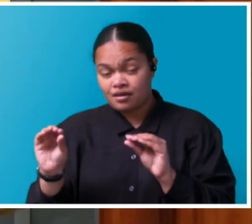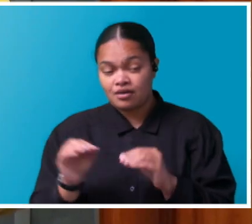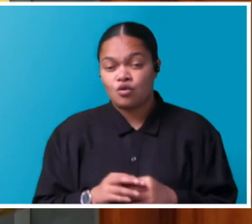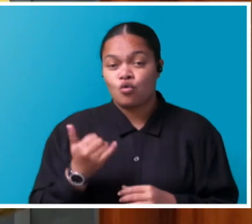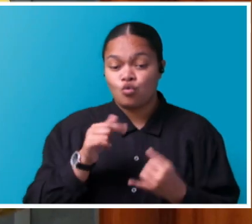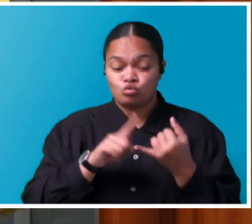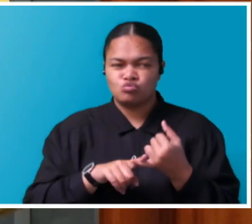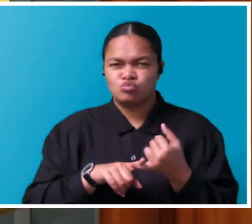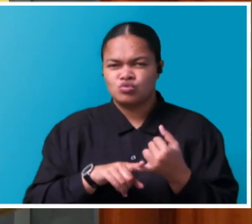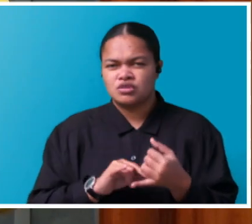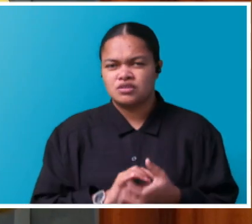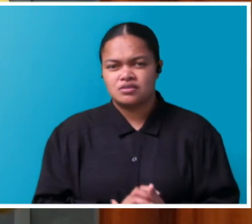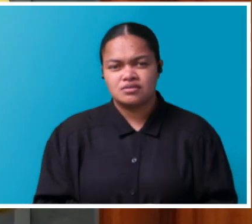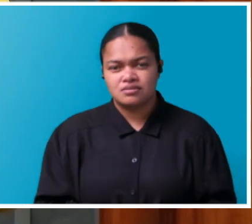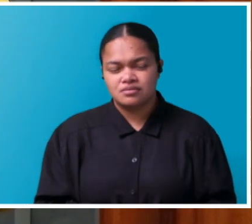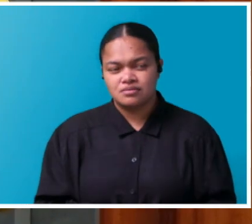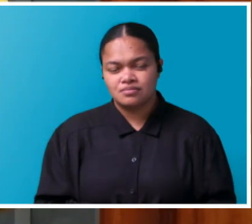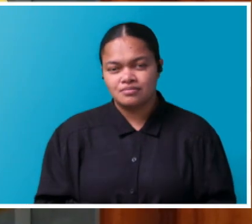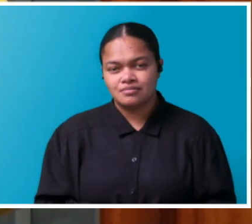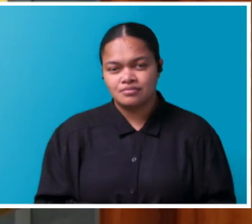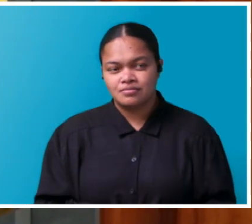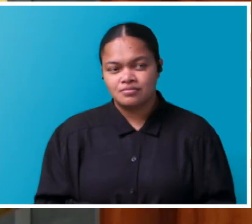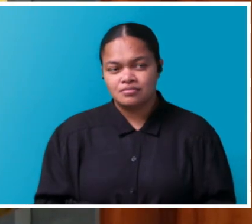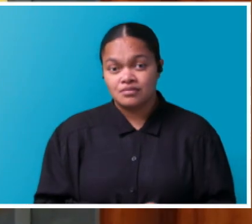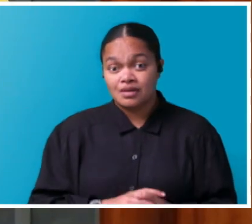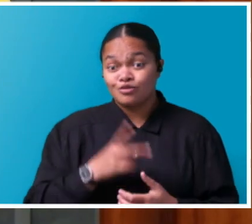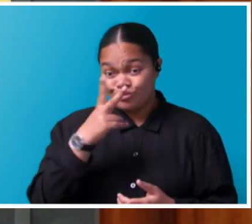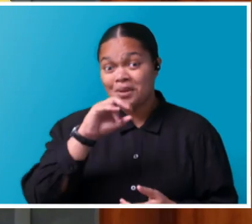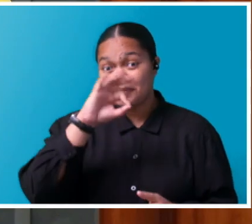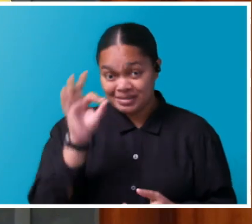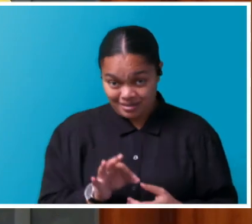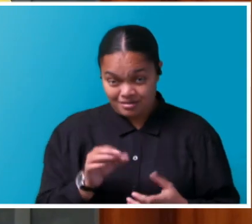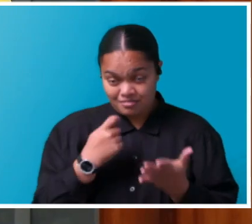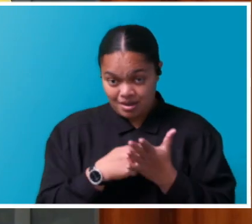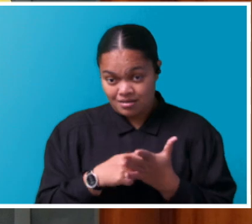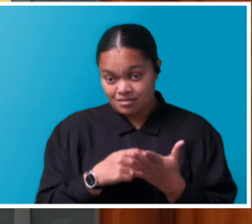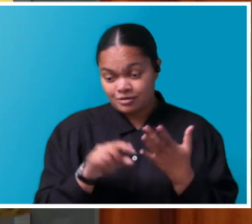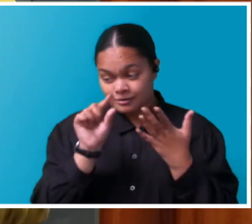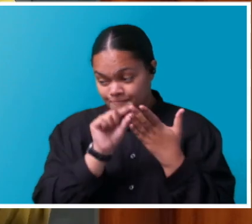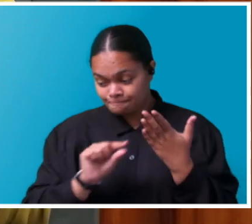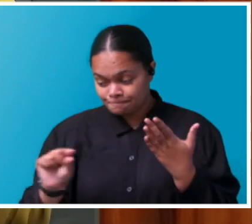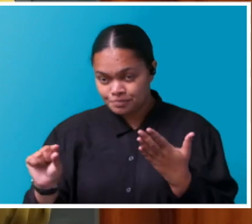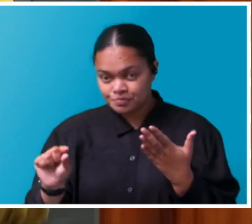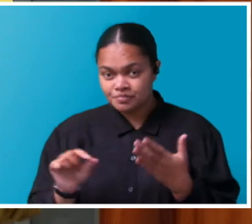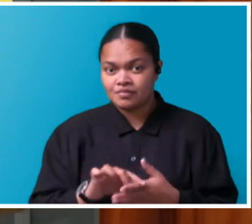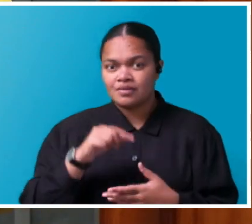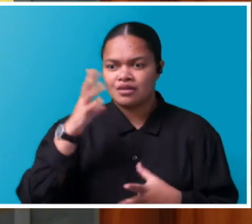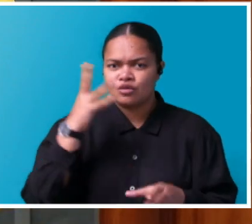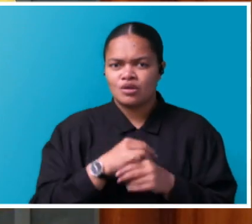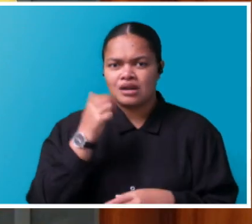US dollars, the remaining 20% of the